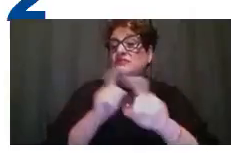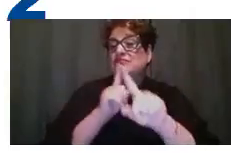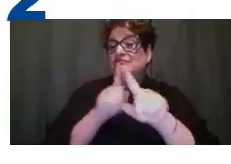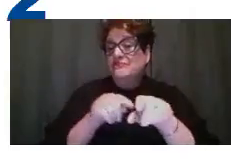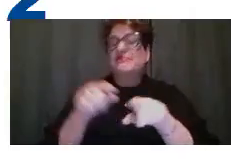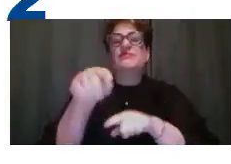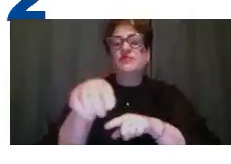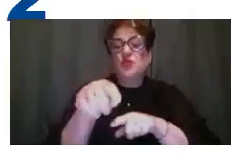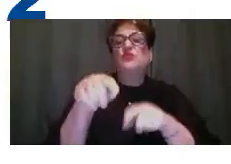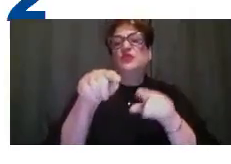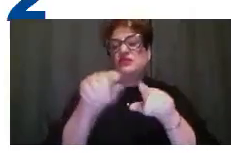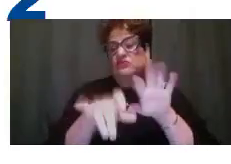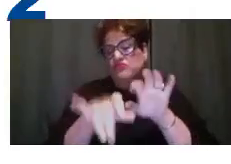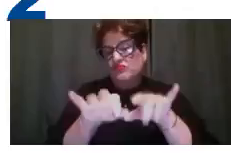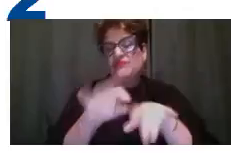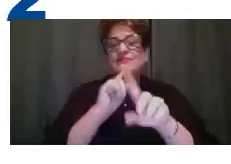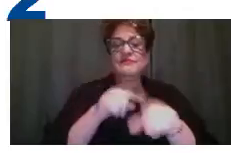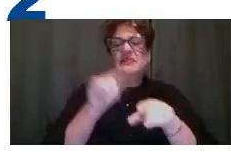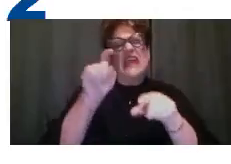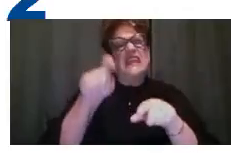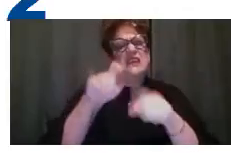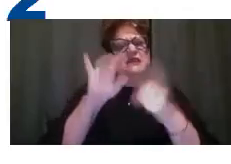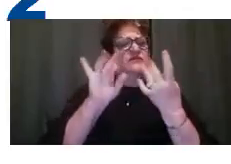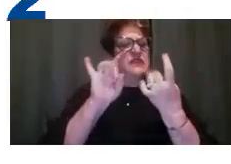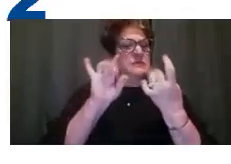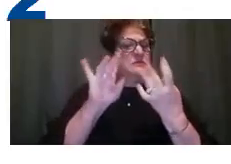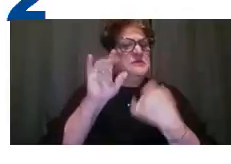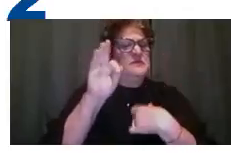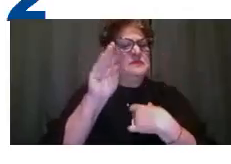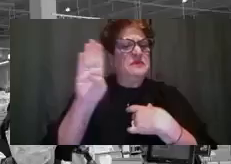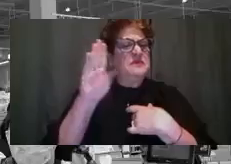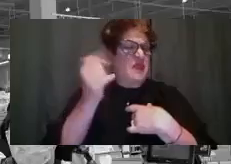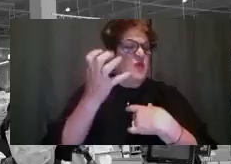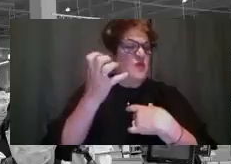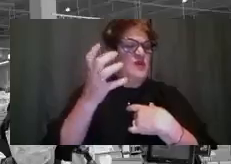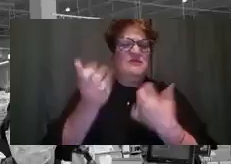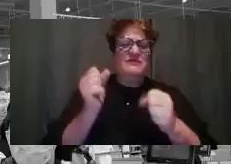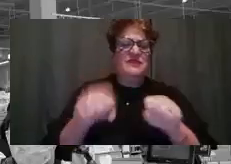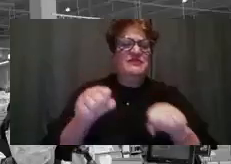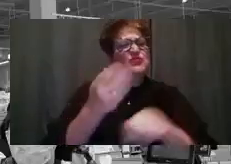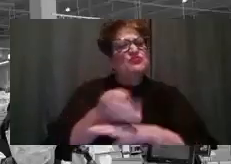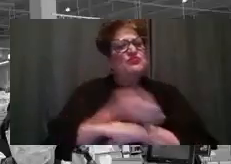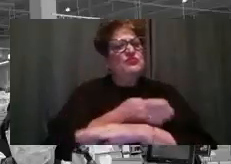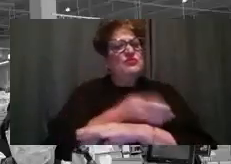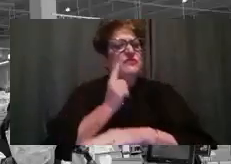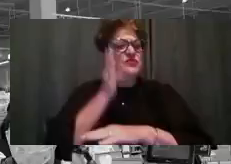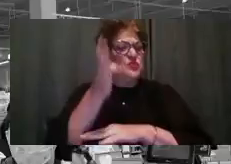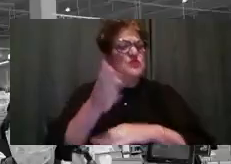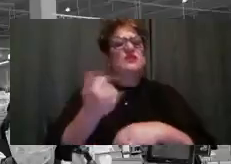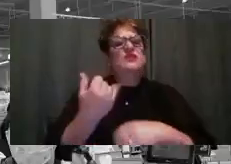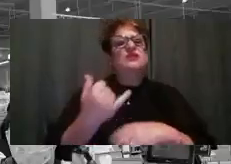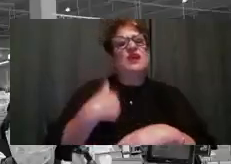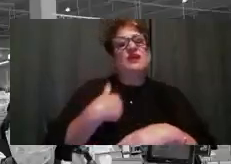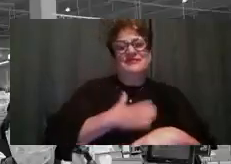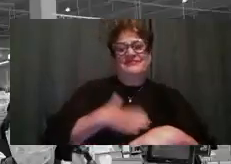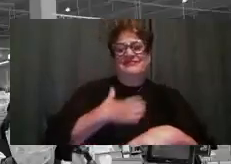survey. Please provide your feedback so we can improve on future events. It is now my pleasure to